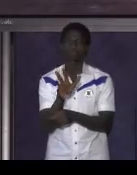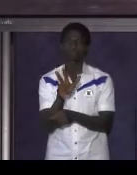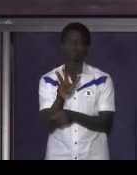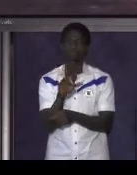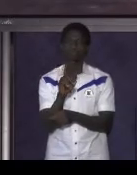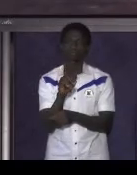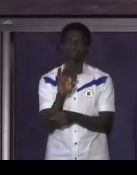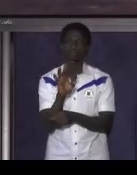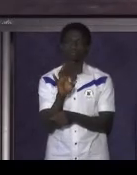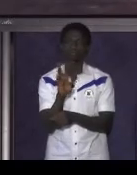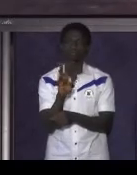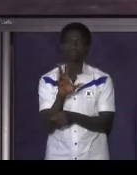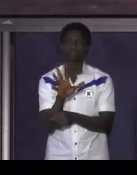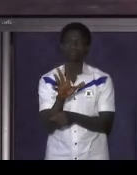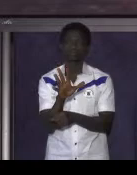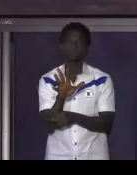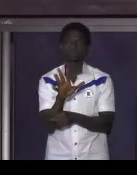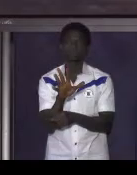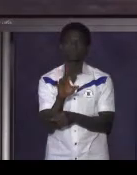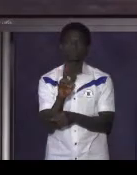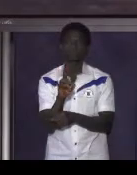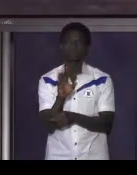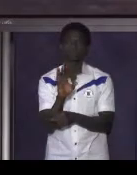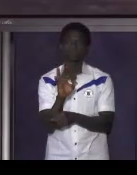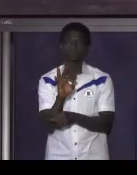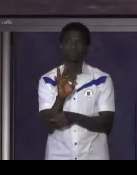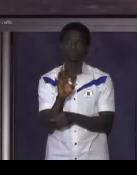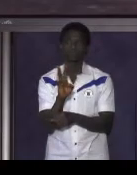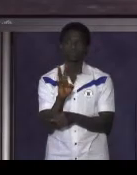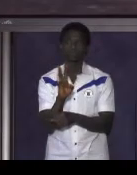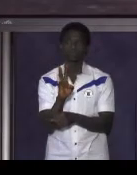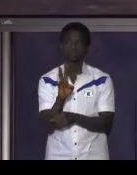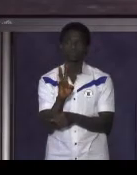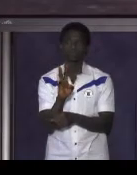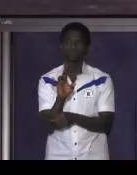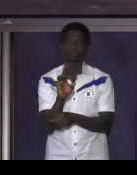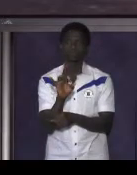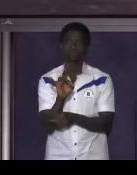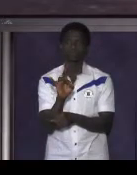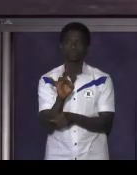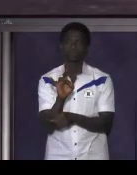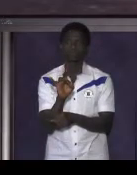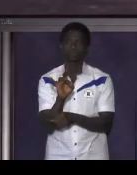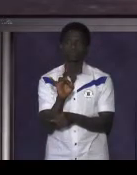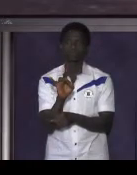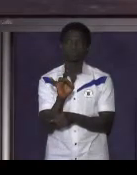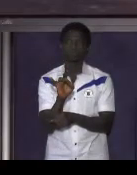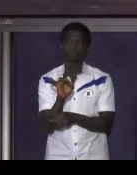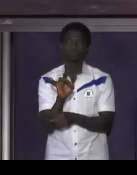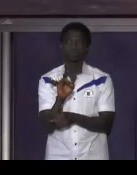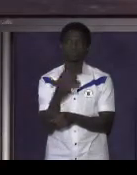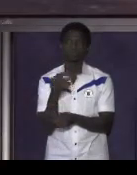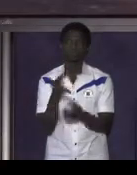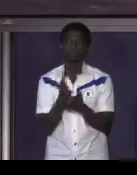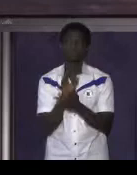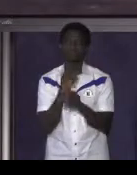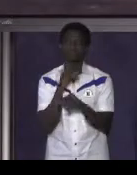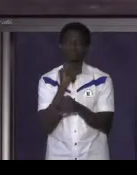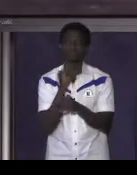C, 1975, and D, 1978. The correct answer is